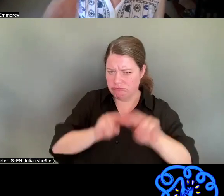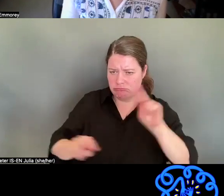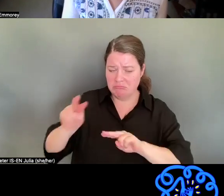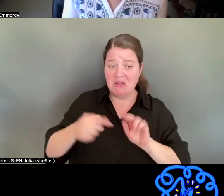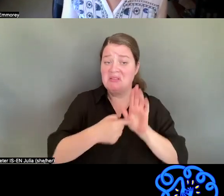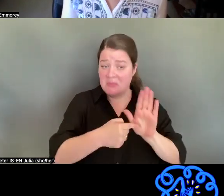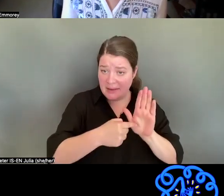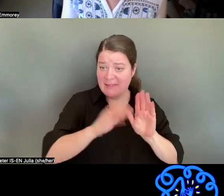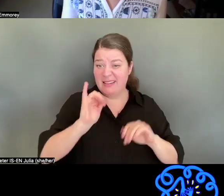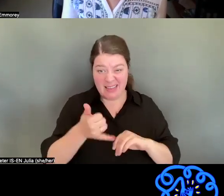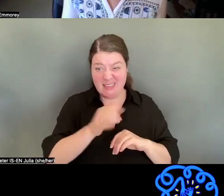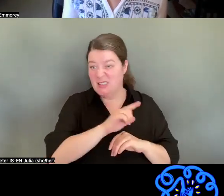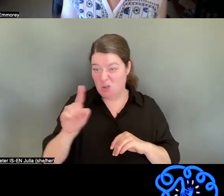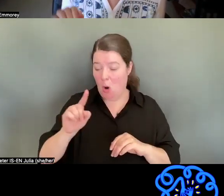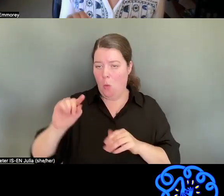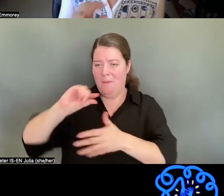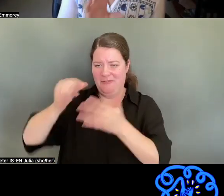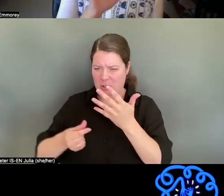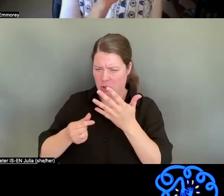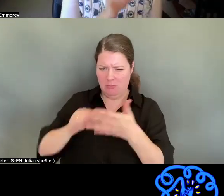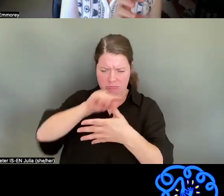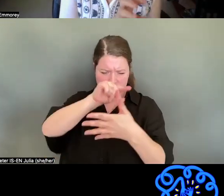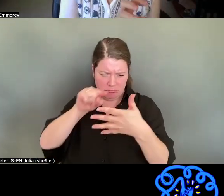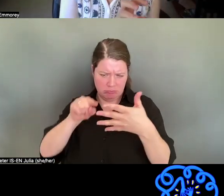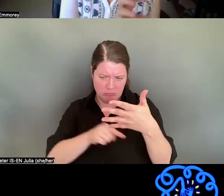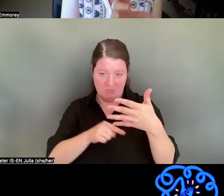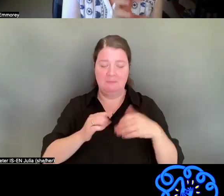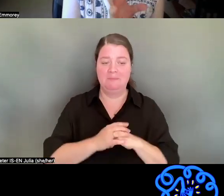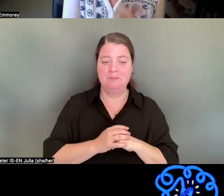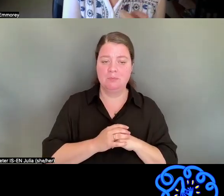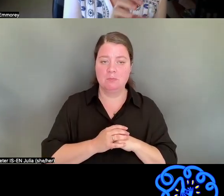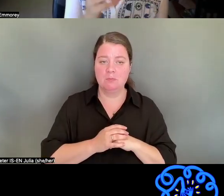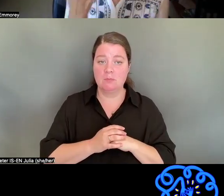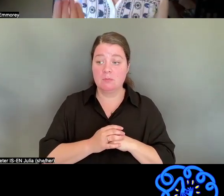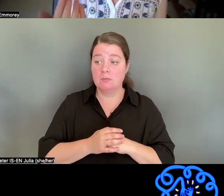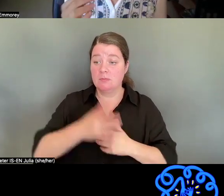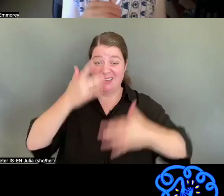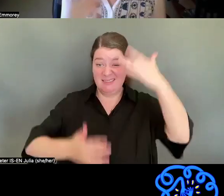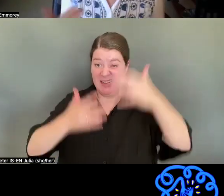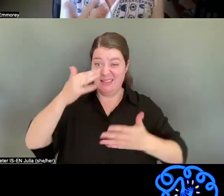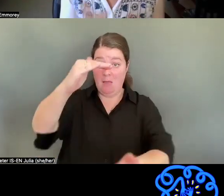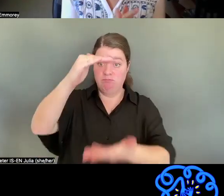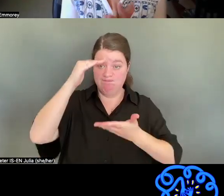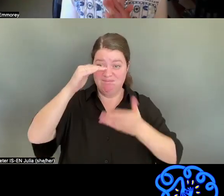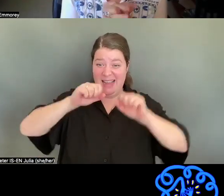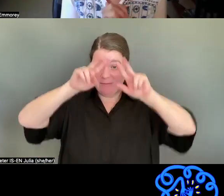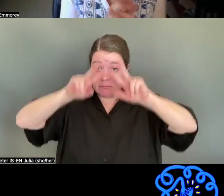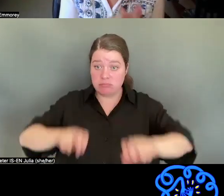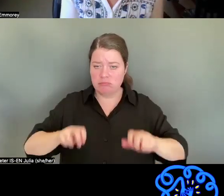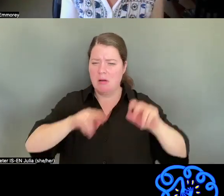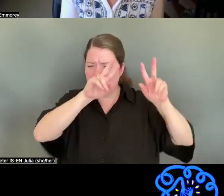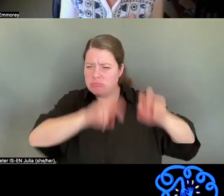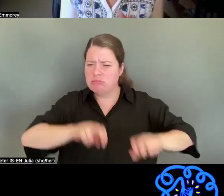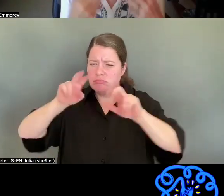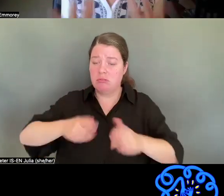not? And then from that data, we could conduct qualitative and quantitative analyses of